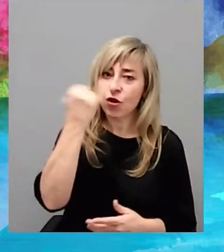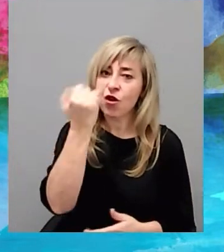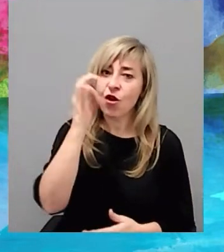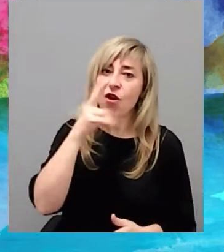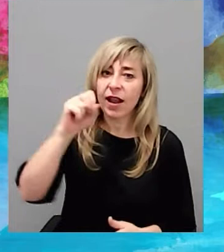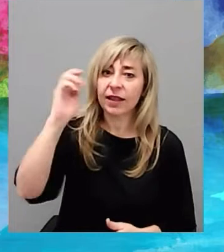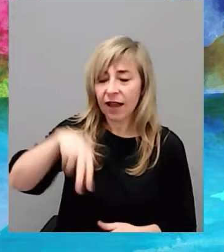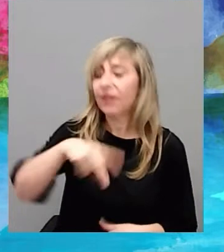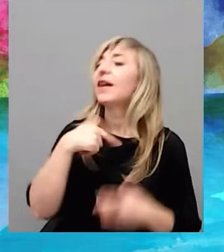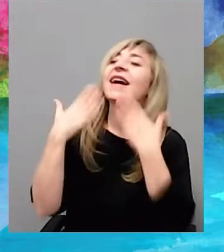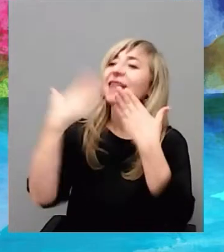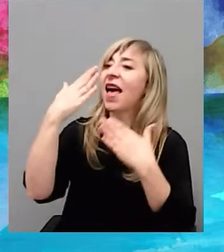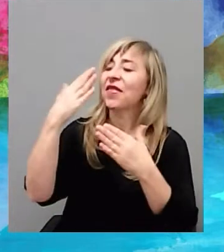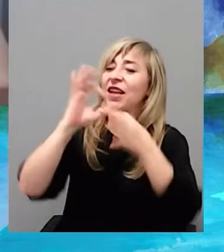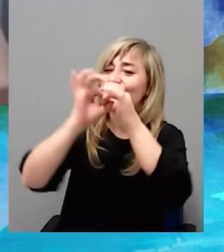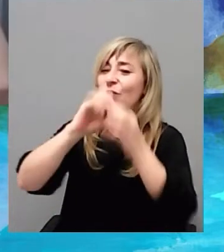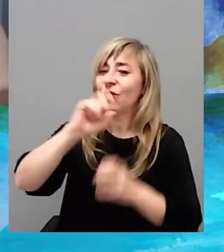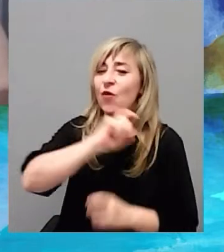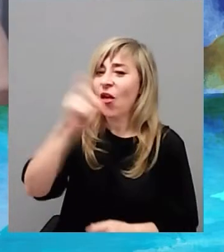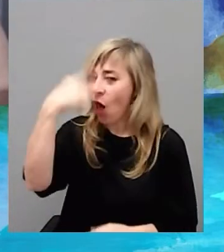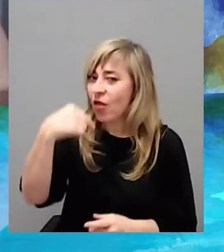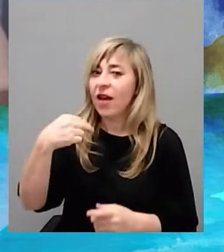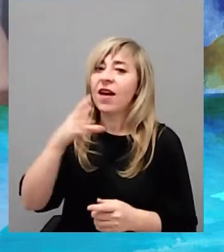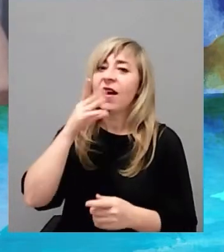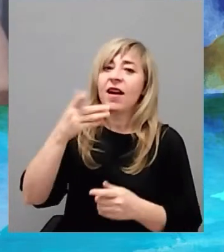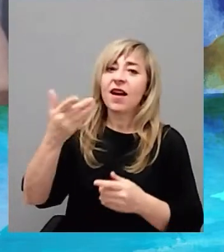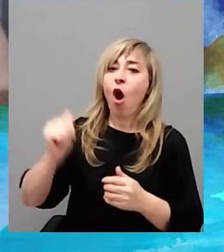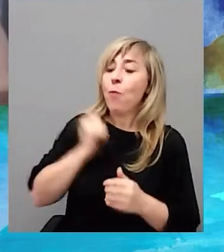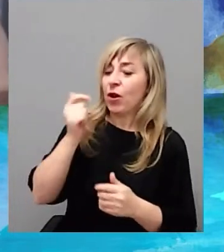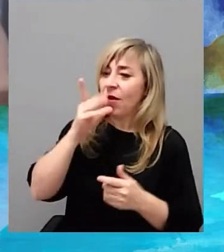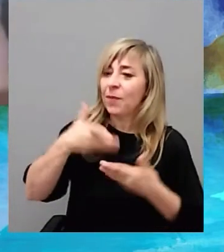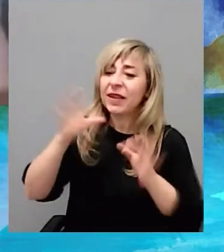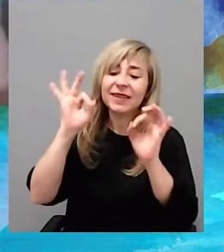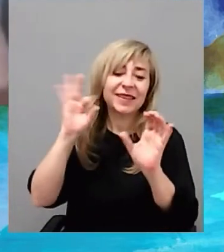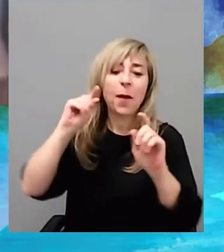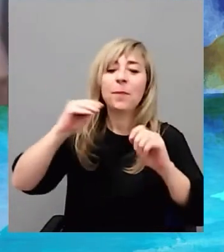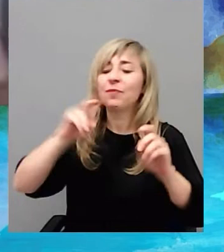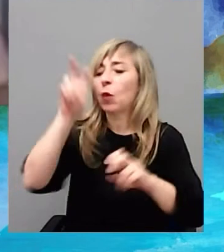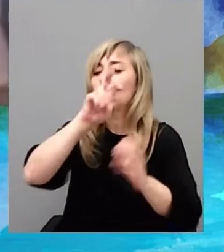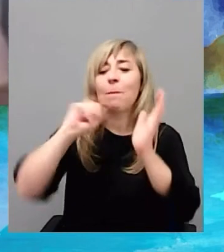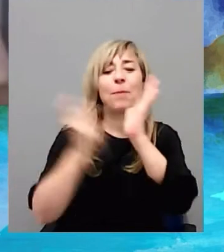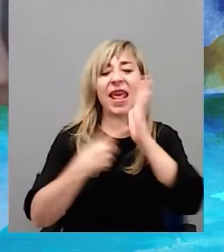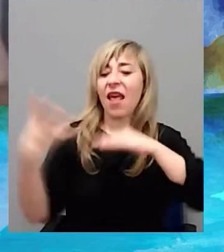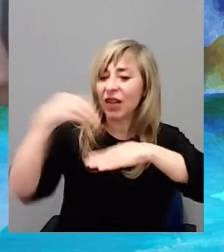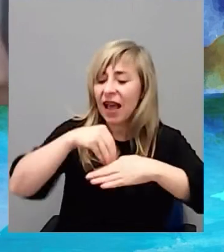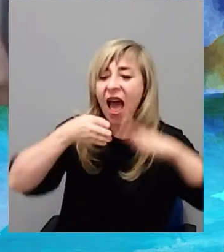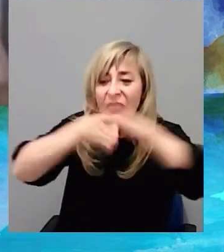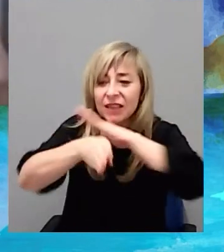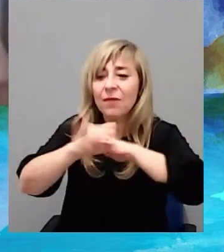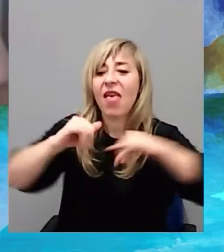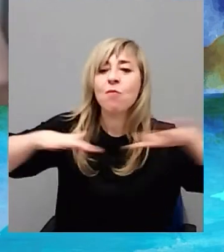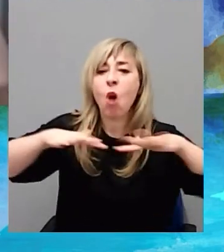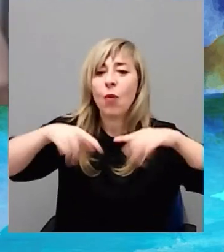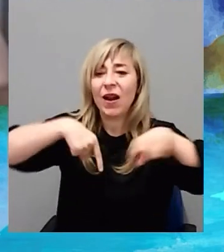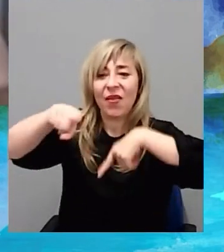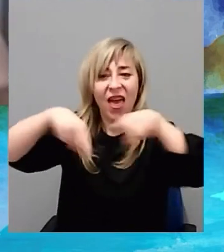a Fundación 11 por Thank you, Stefan. And thanks for this opportunity to talk about inclusion, accessibility,